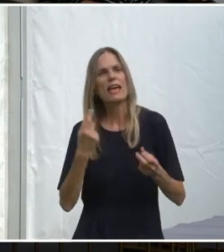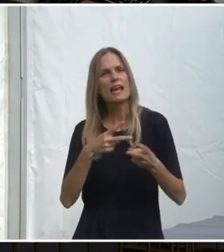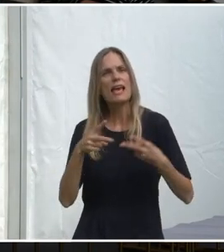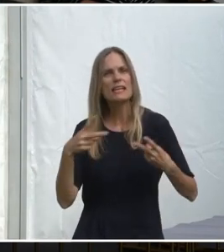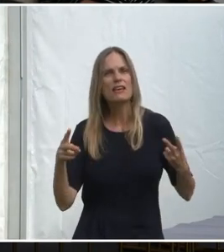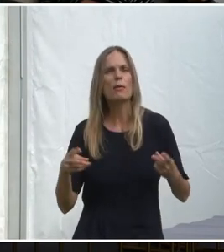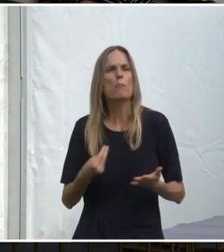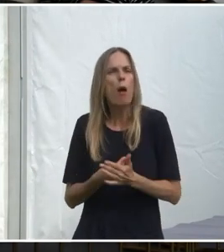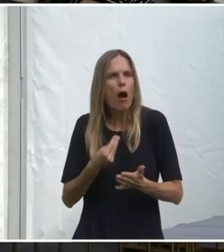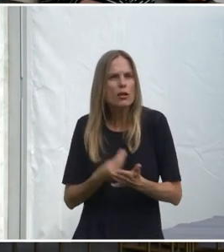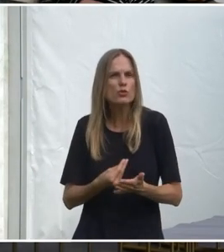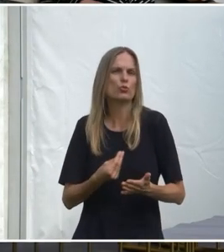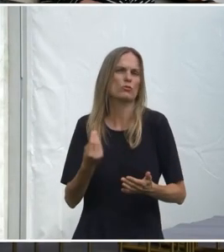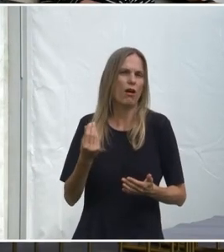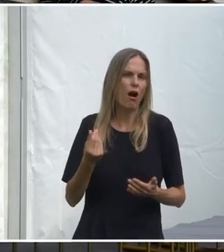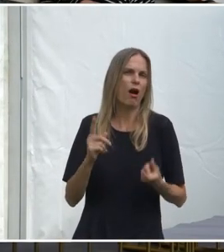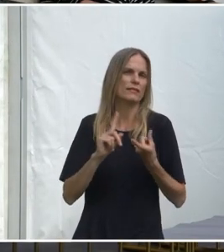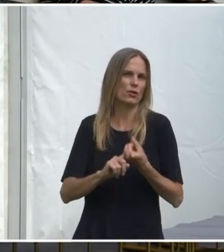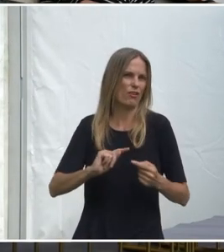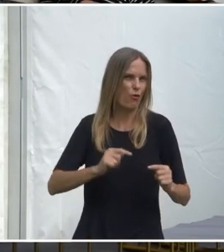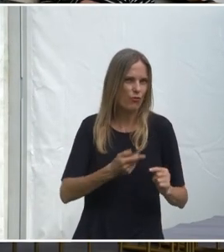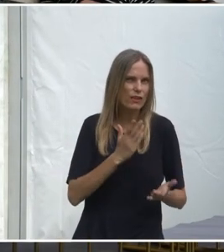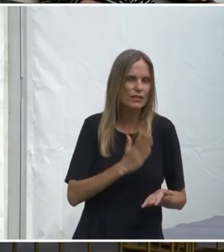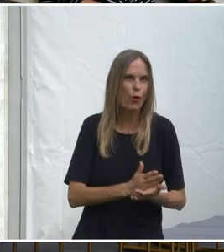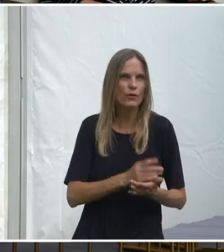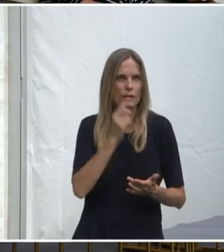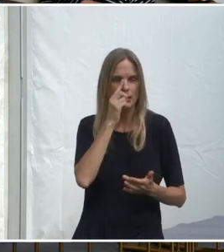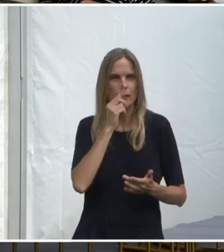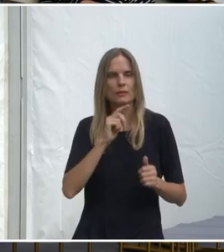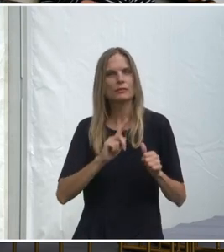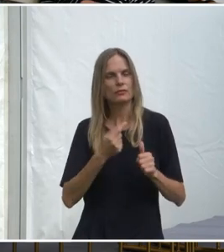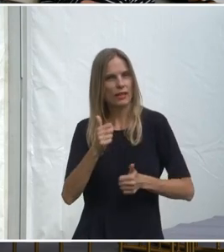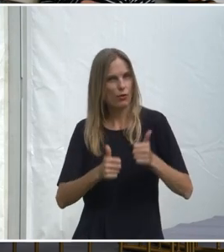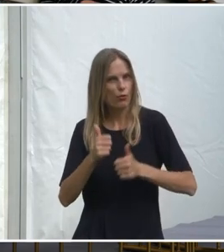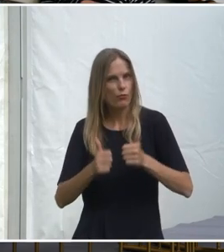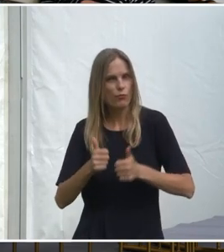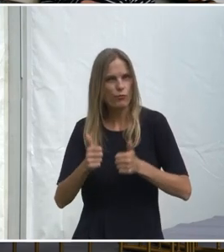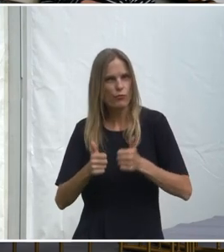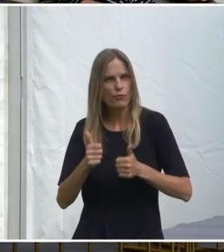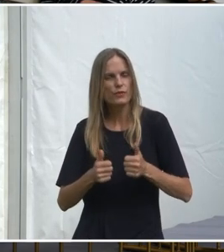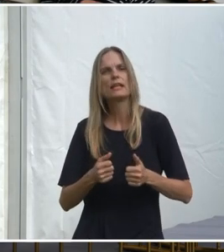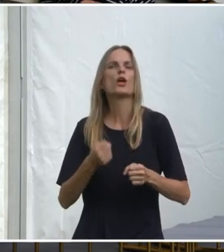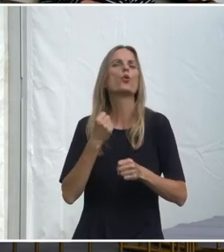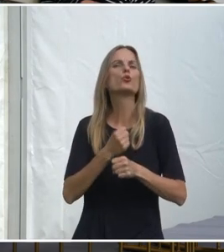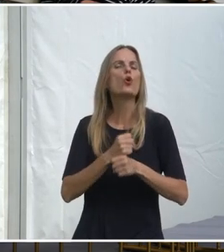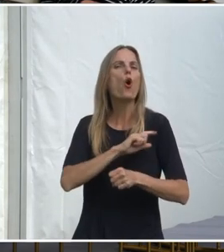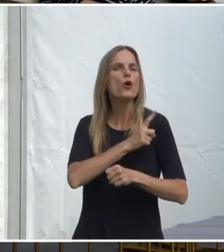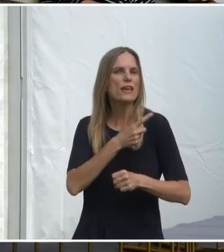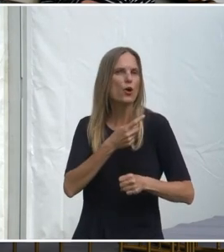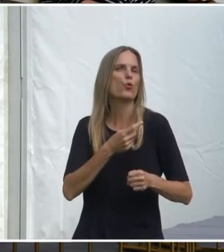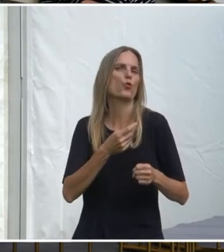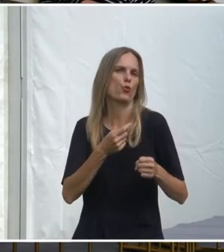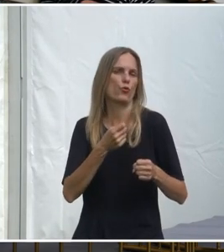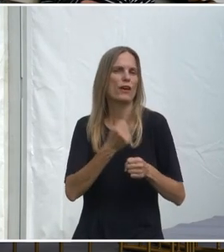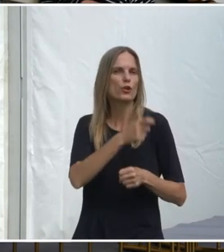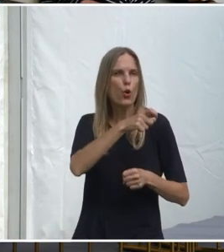and the money. Also they're competing about the workforce, but a lot of